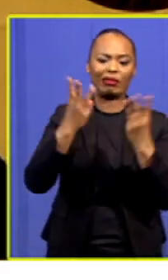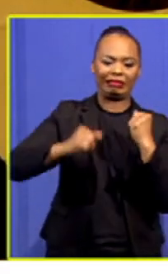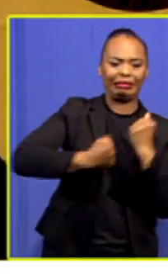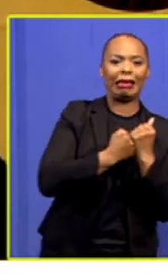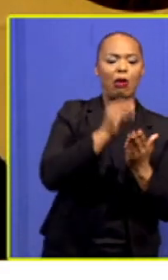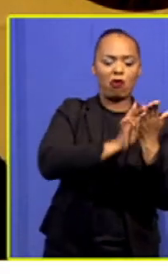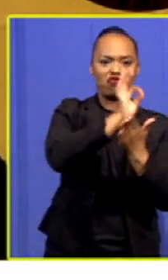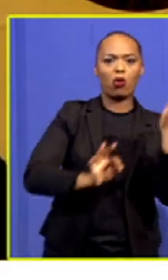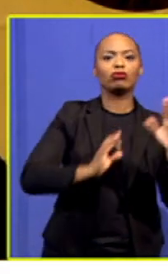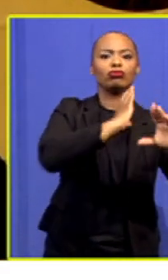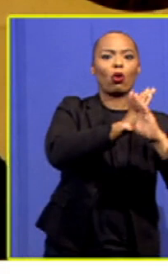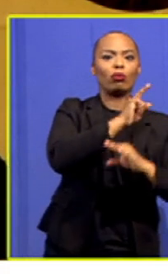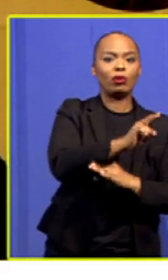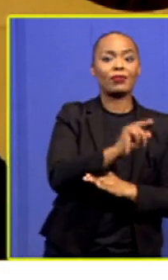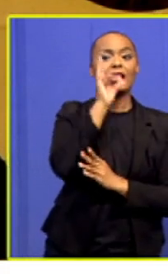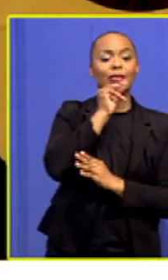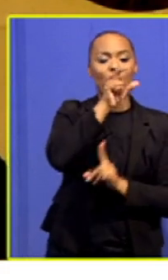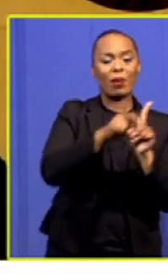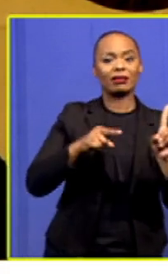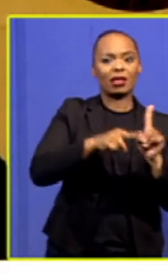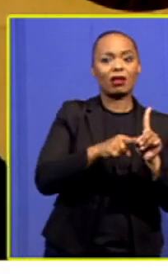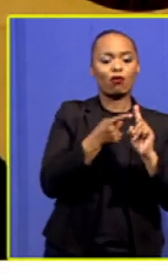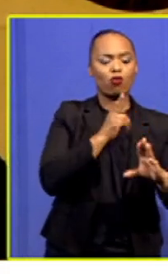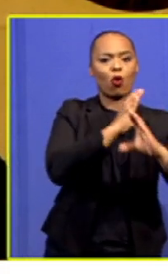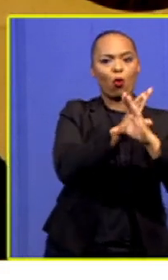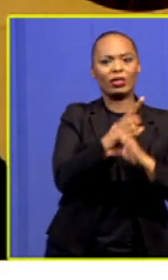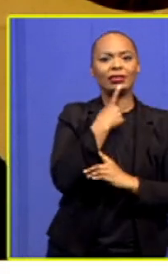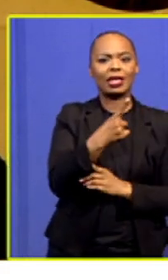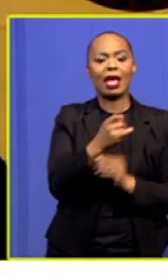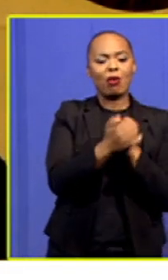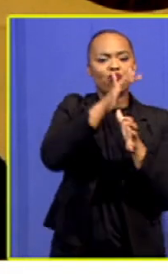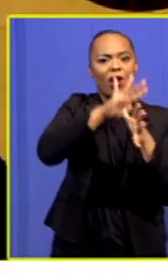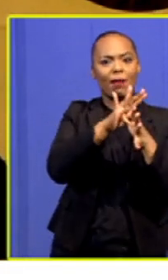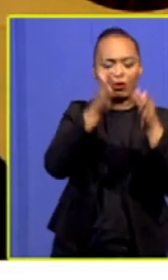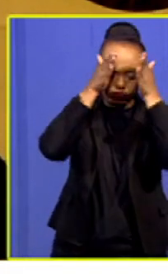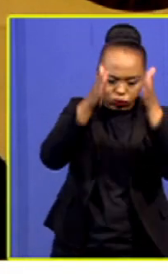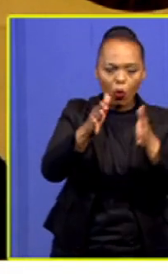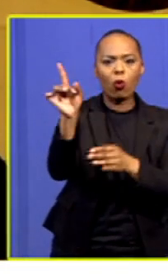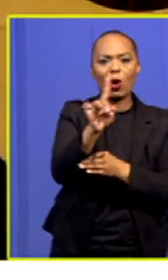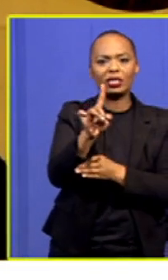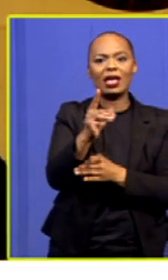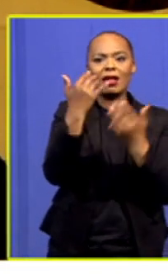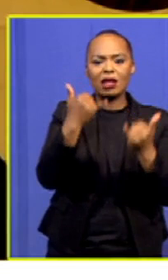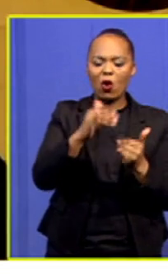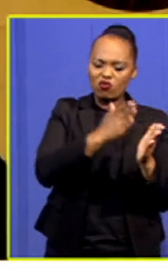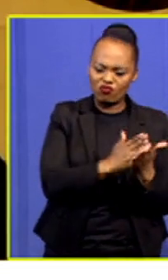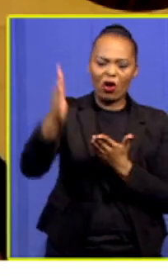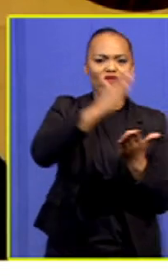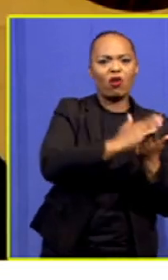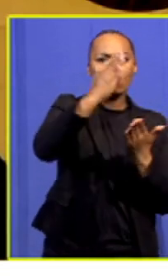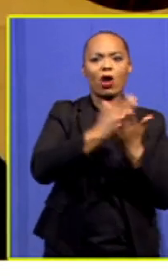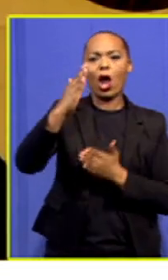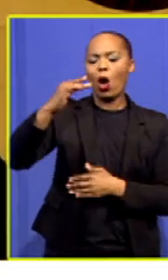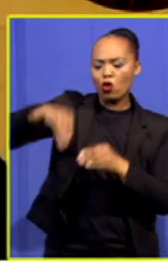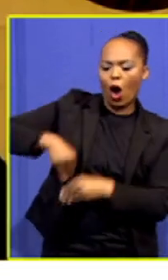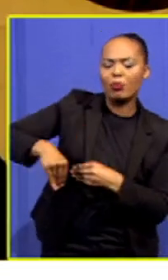results. COPE spokesperson there saying that, their primary focus is going to be, to eliminate corruption at municipalities, saying that